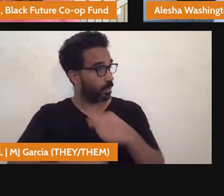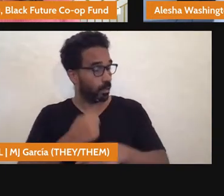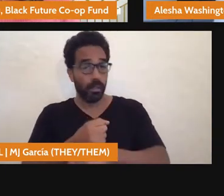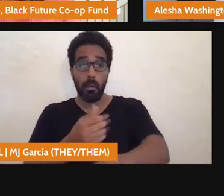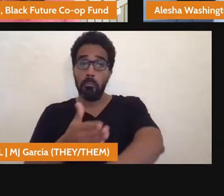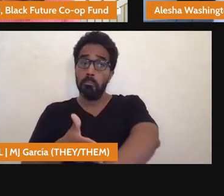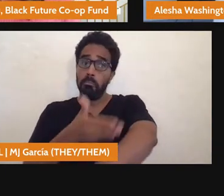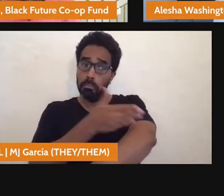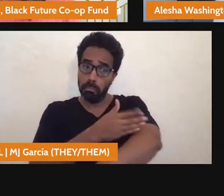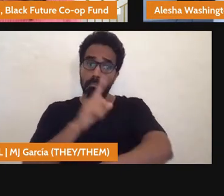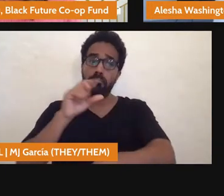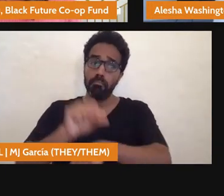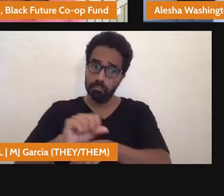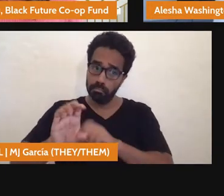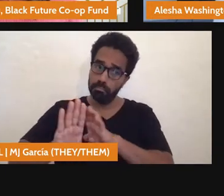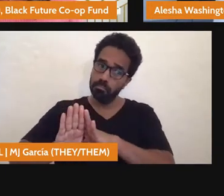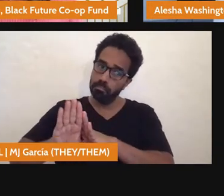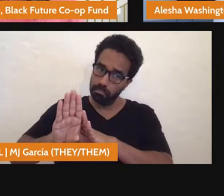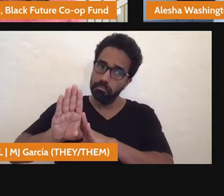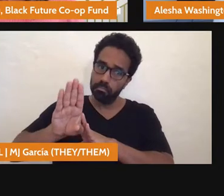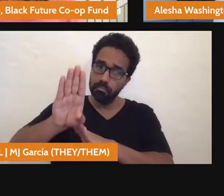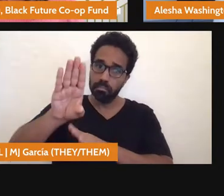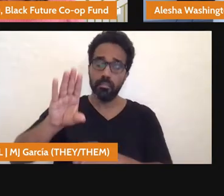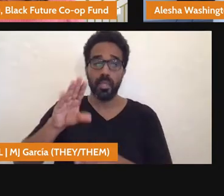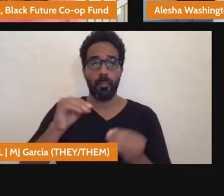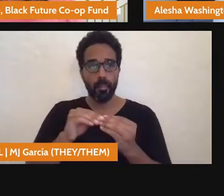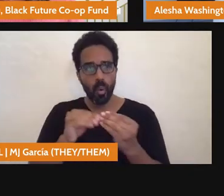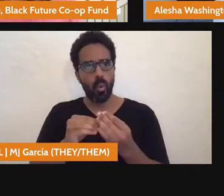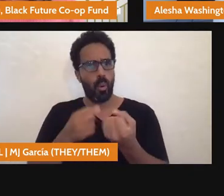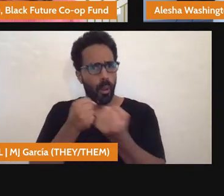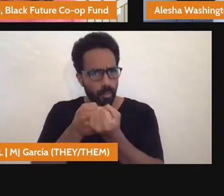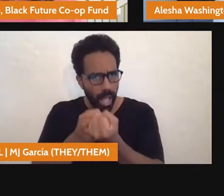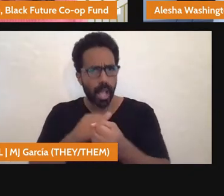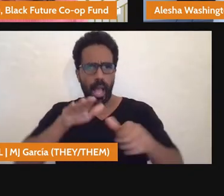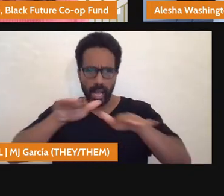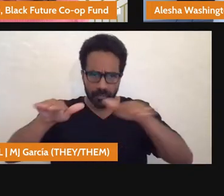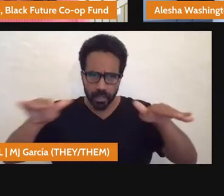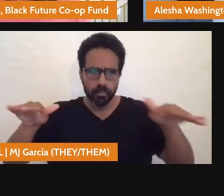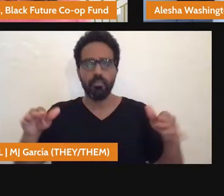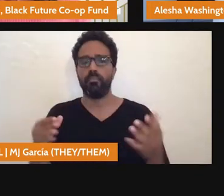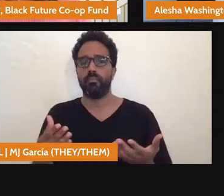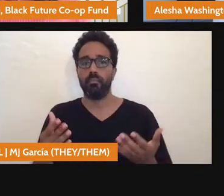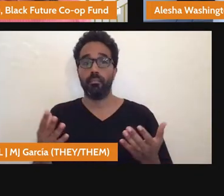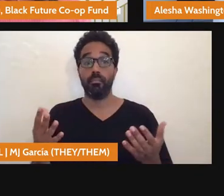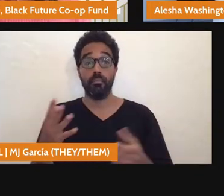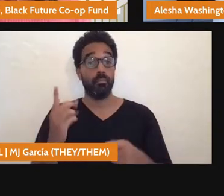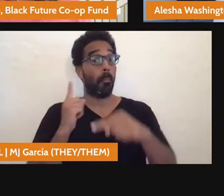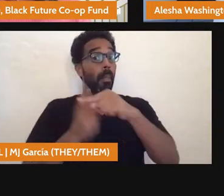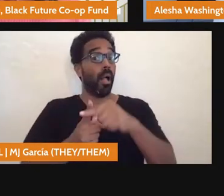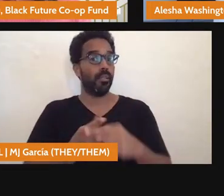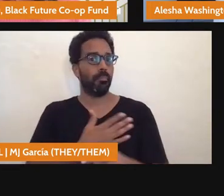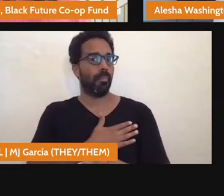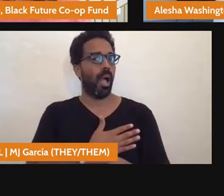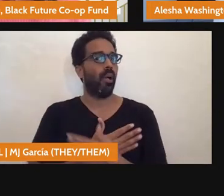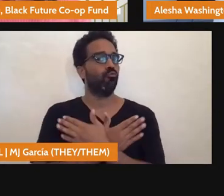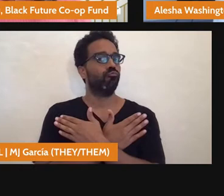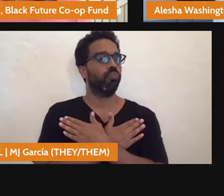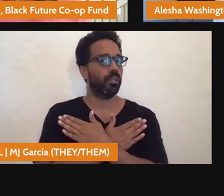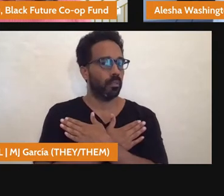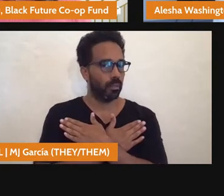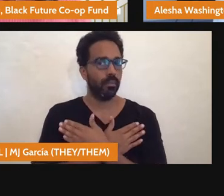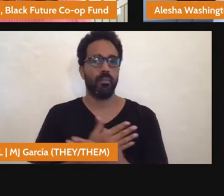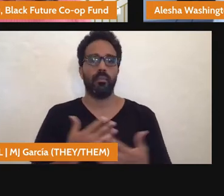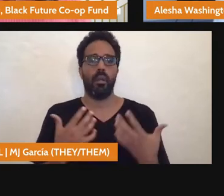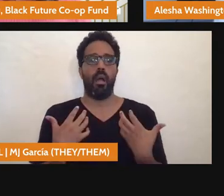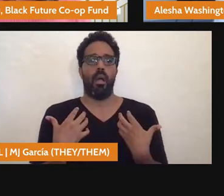in philanthropy, and then also having that rest and restoration that it takes